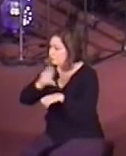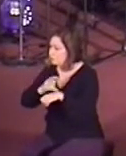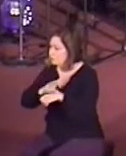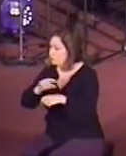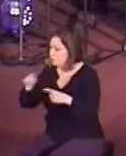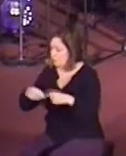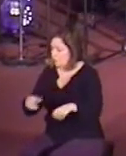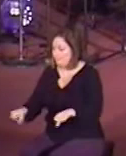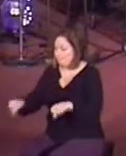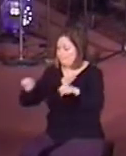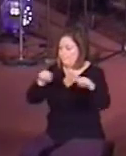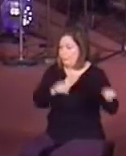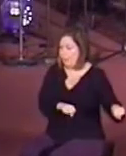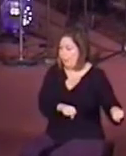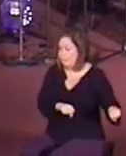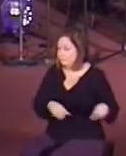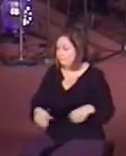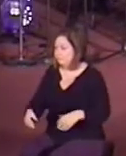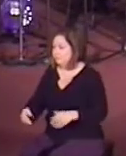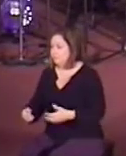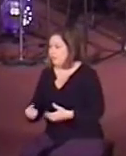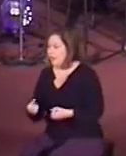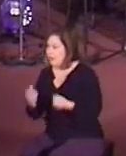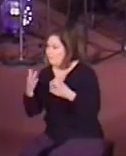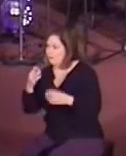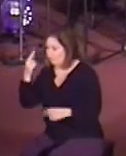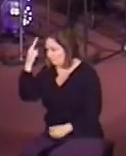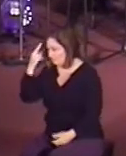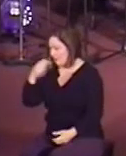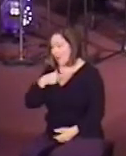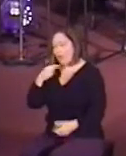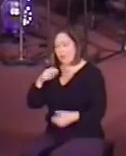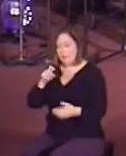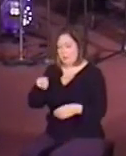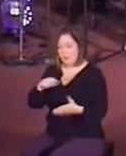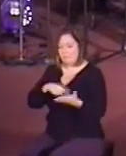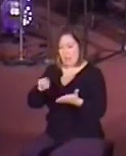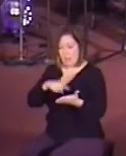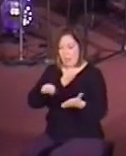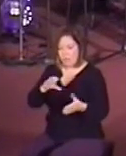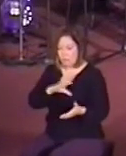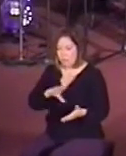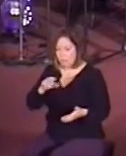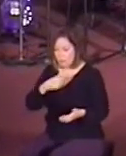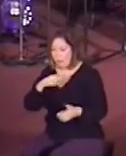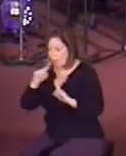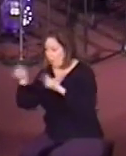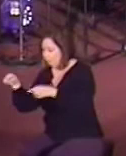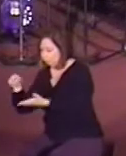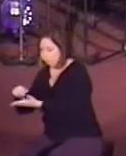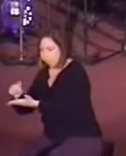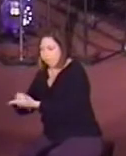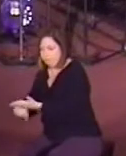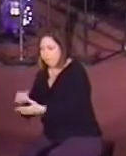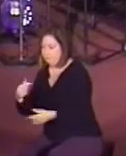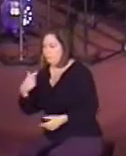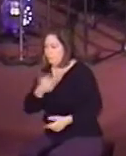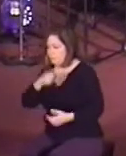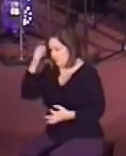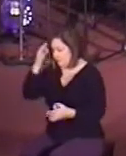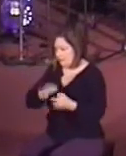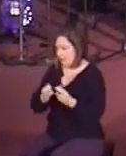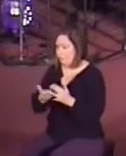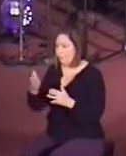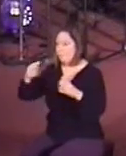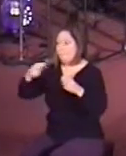passed around? How many of us rationalize, well, I've got to pay this, and I want to do this, and I want to go to this place, and we convince ourselves by our